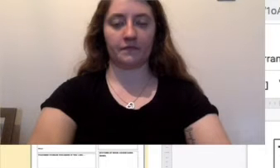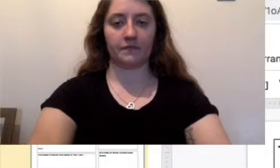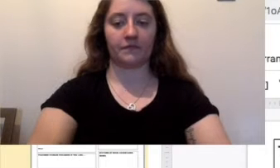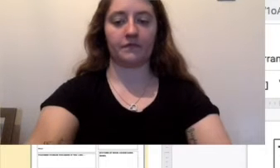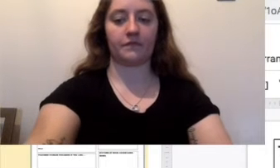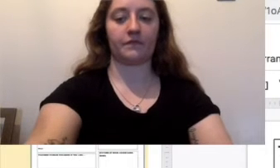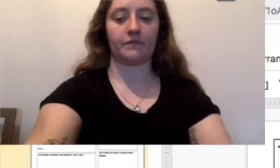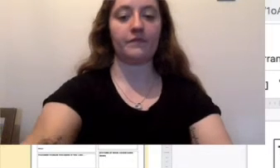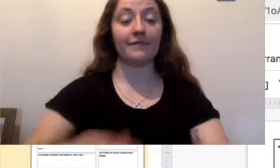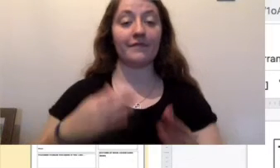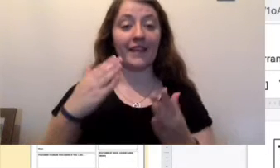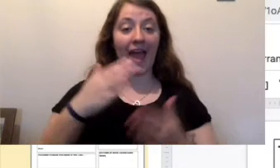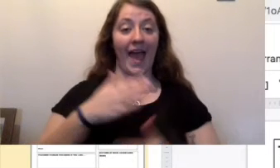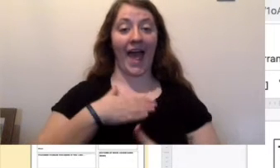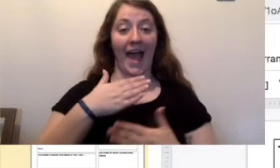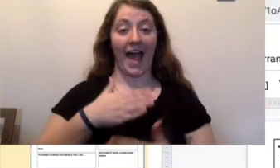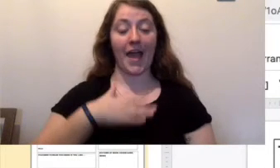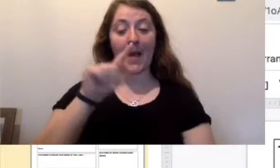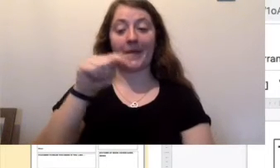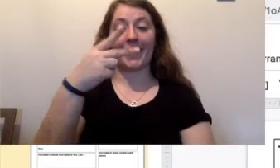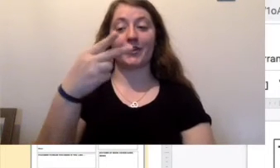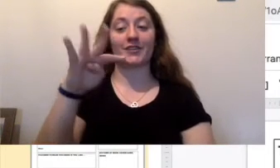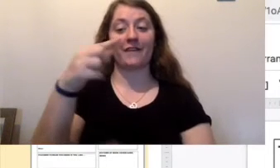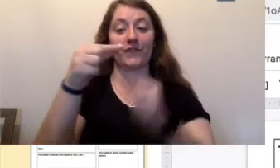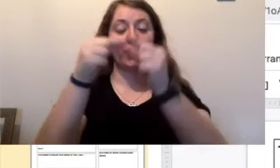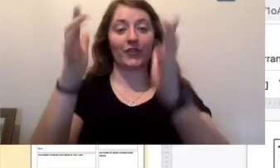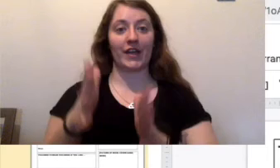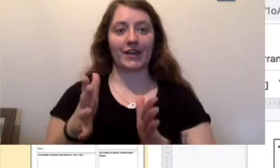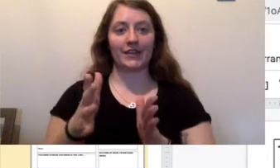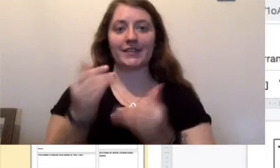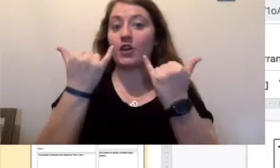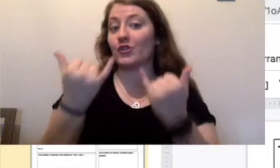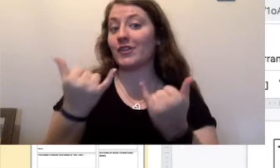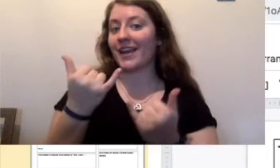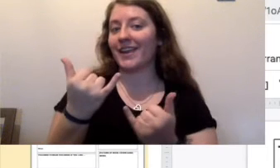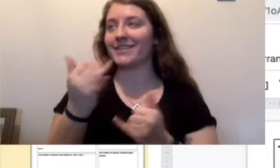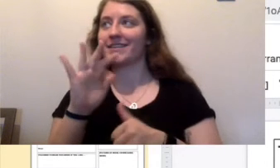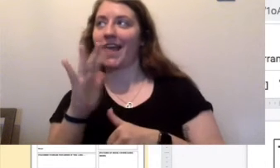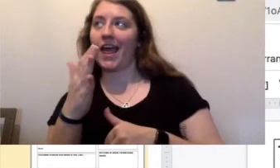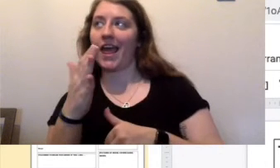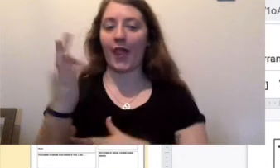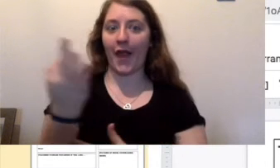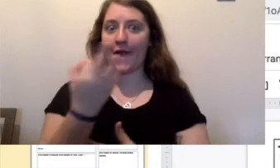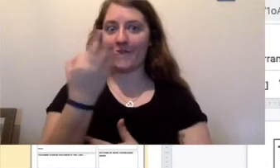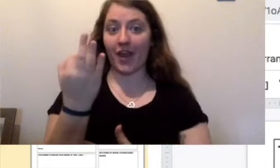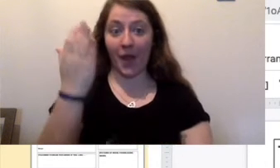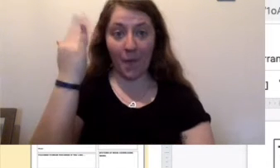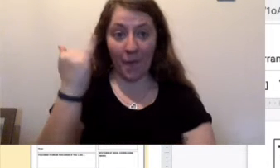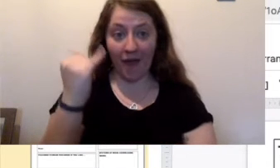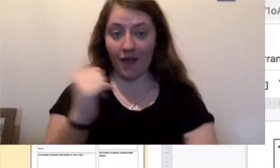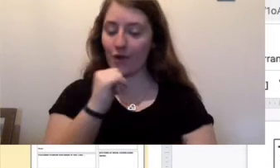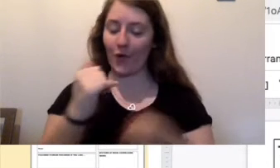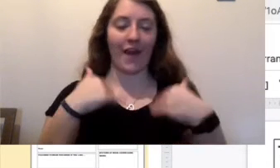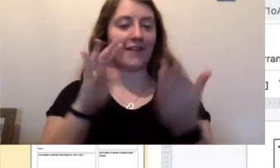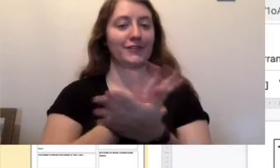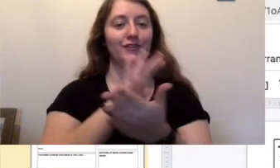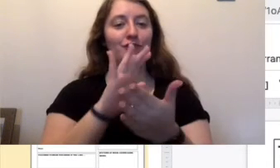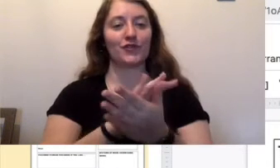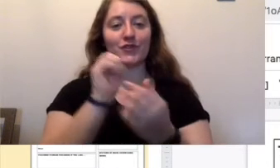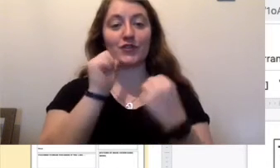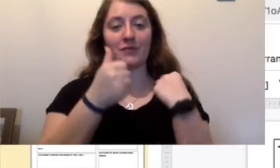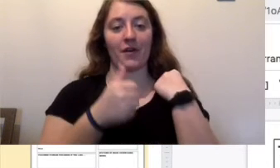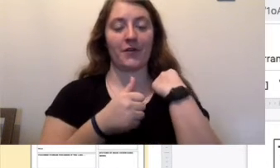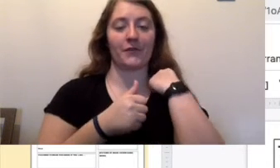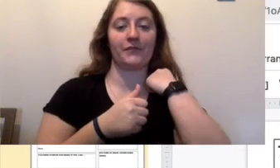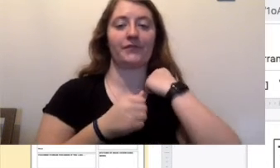Happy Thursday, fourth graders. Today, it's kind of like a Friday because you don't have school tomorrow. So we are